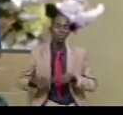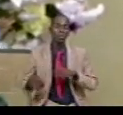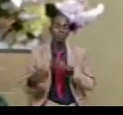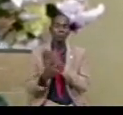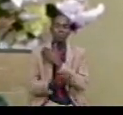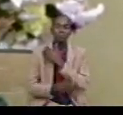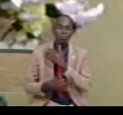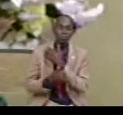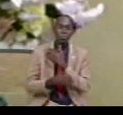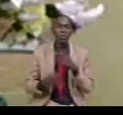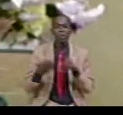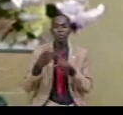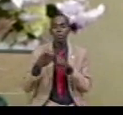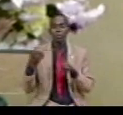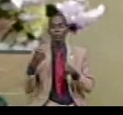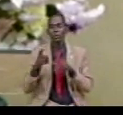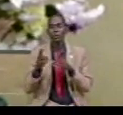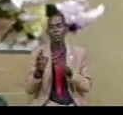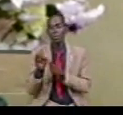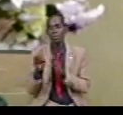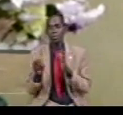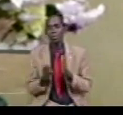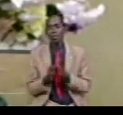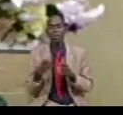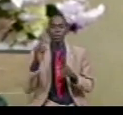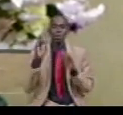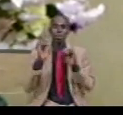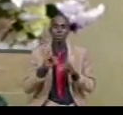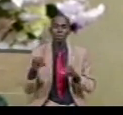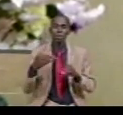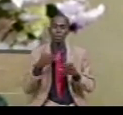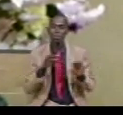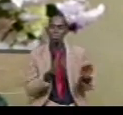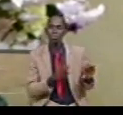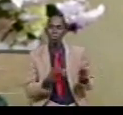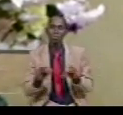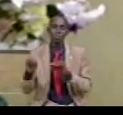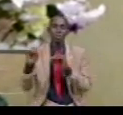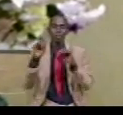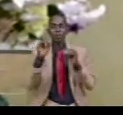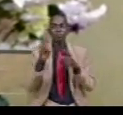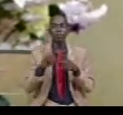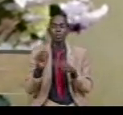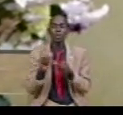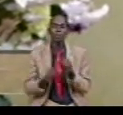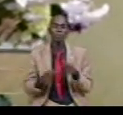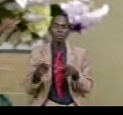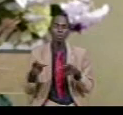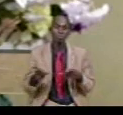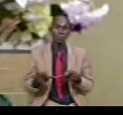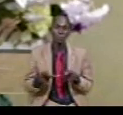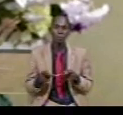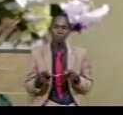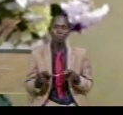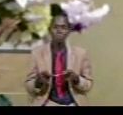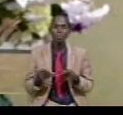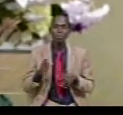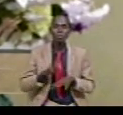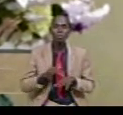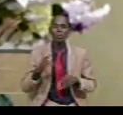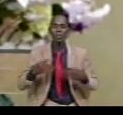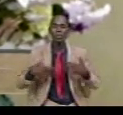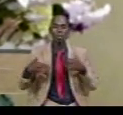Cape Town. His teachings have transcended borders and cultural barriers, resonating with young hearts from